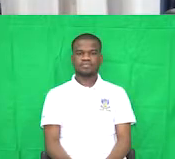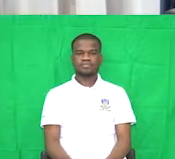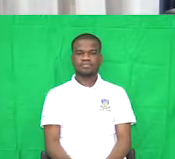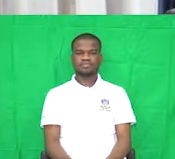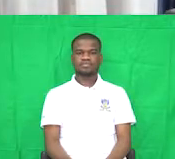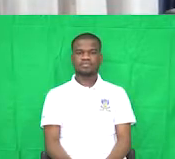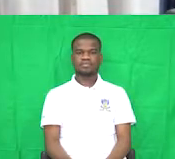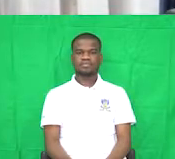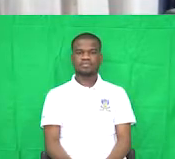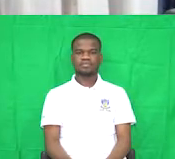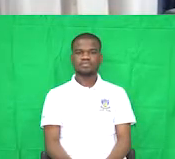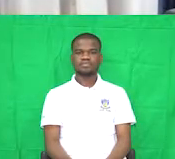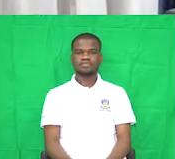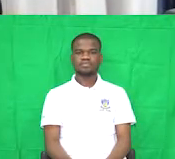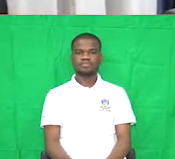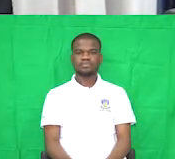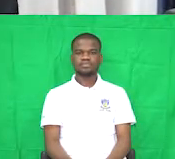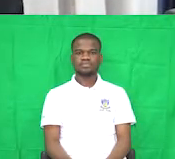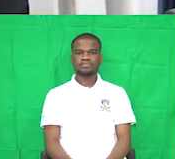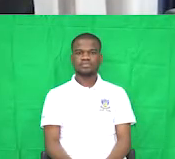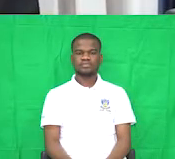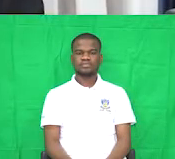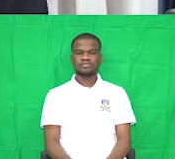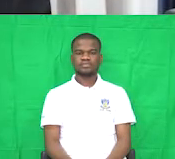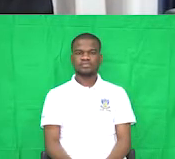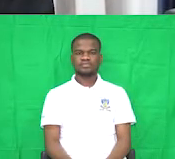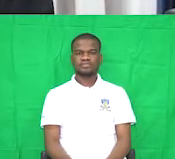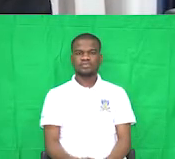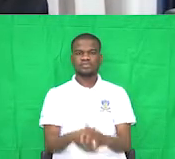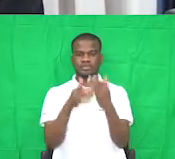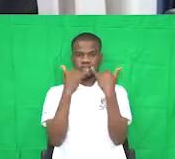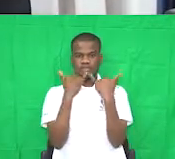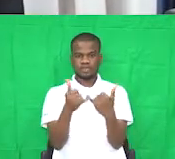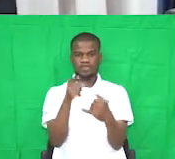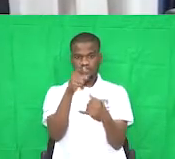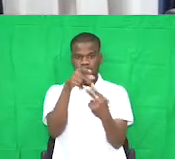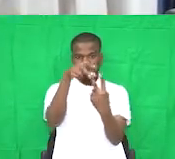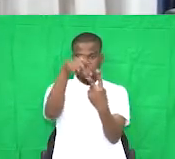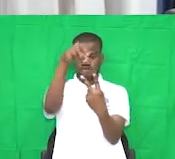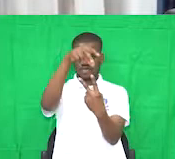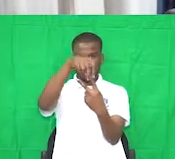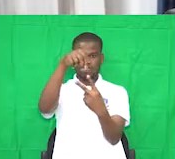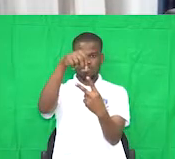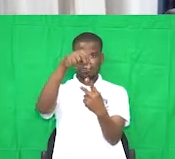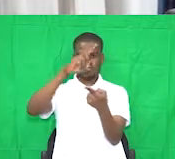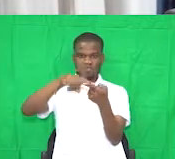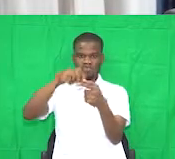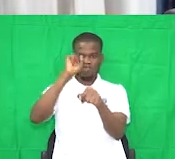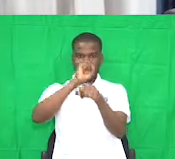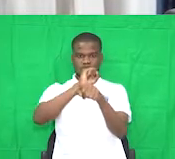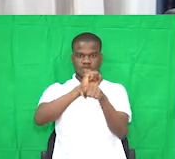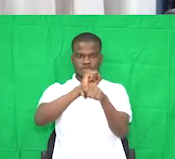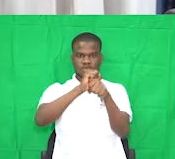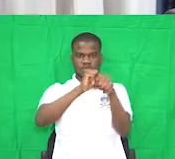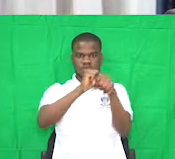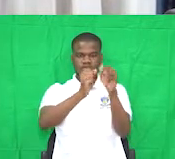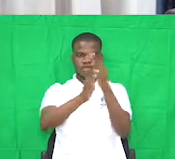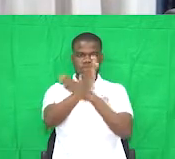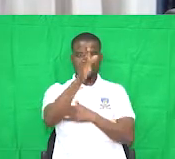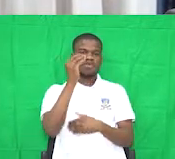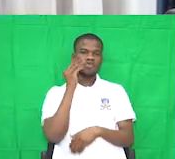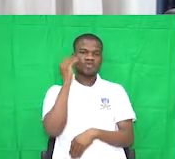and Reverend Joseph Osei Tutu, you have been appointed to service in God's church, to preach the